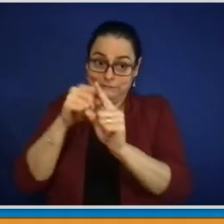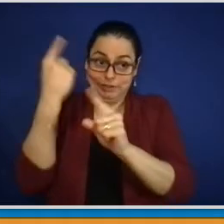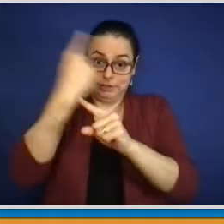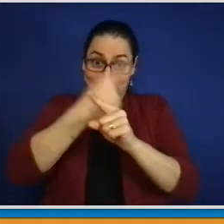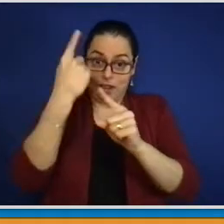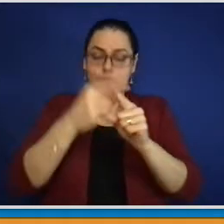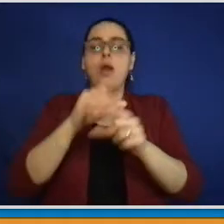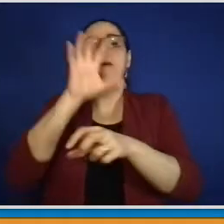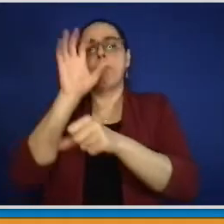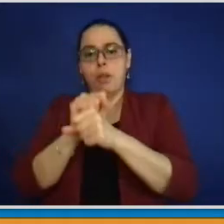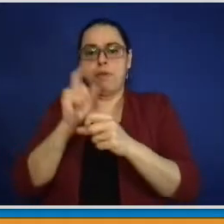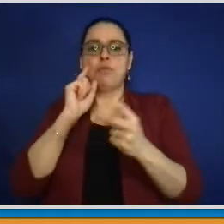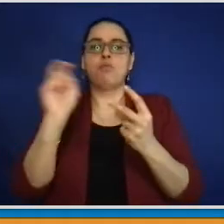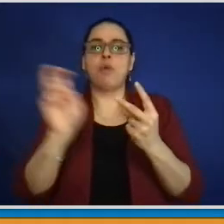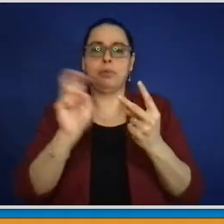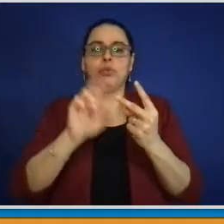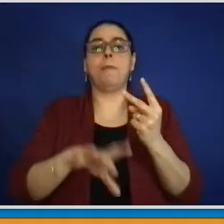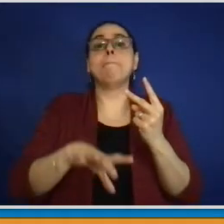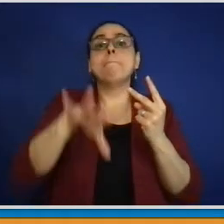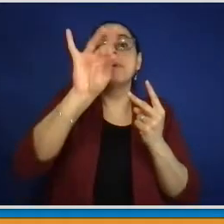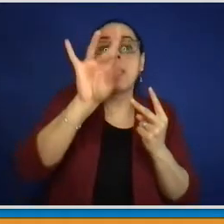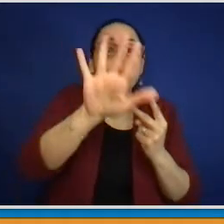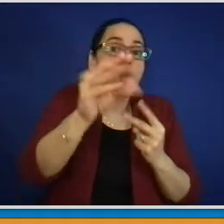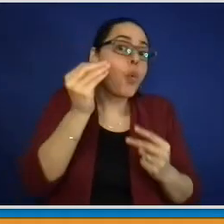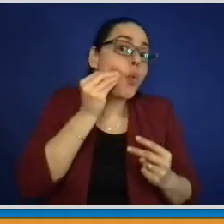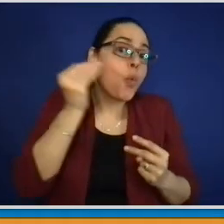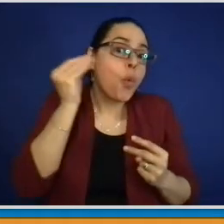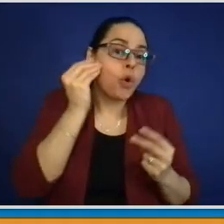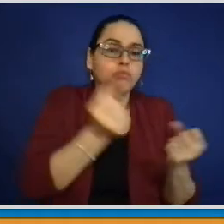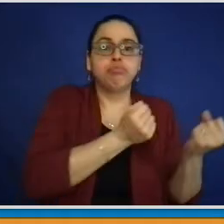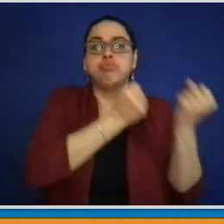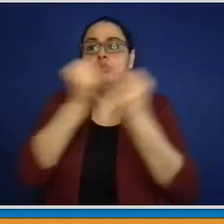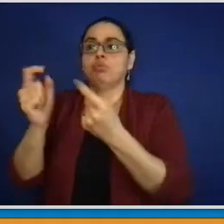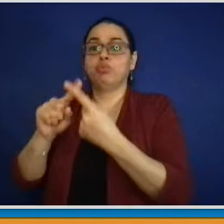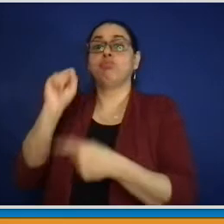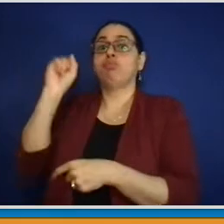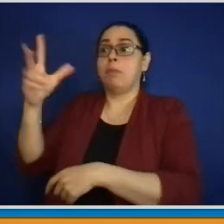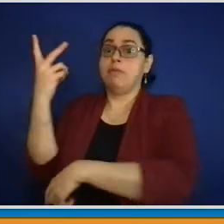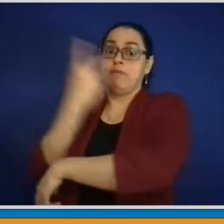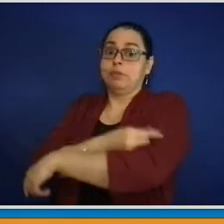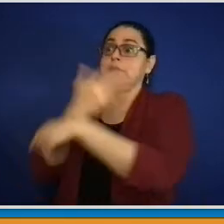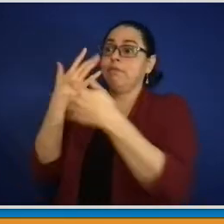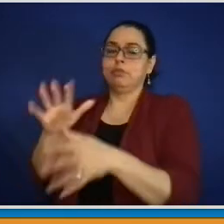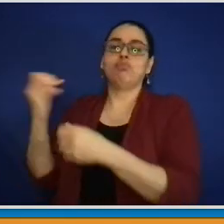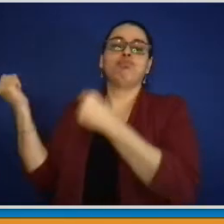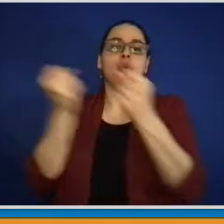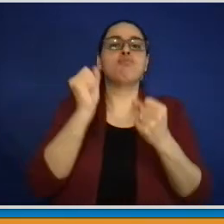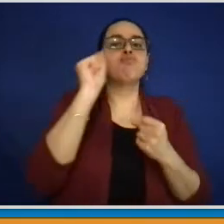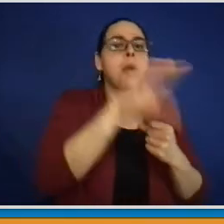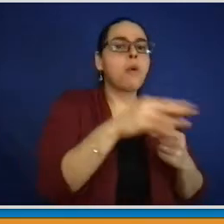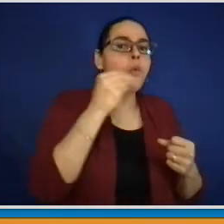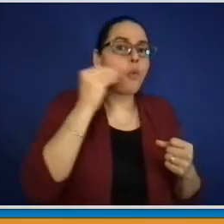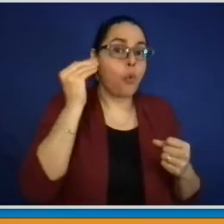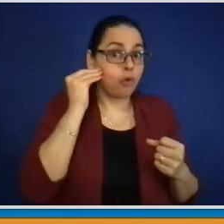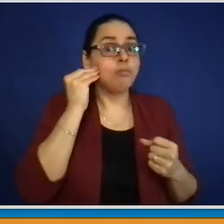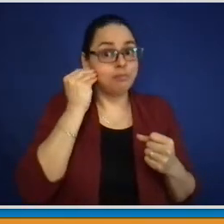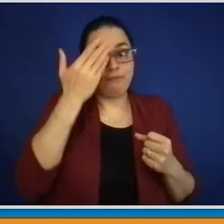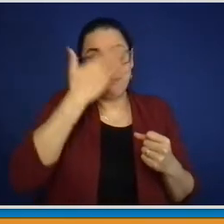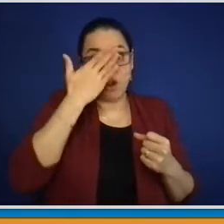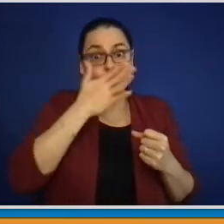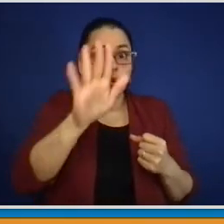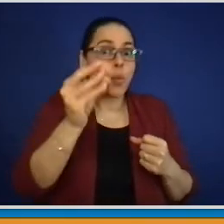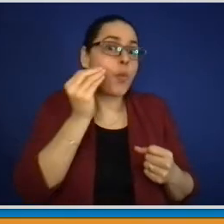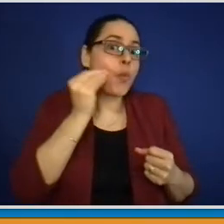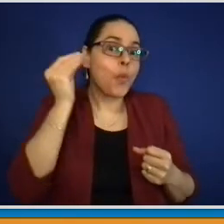You can take a look at that to get more information about that. But we want to make it sure that if you have a disability, if you are of a certain